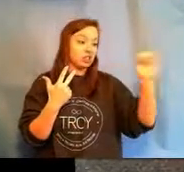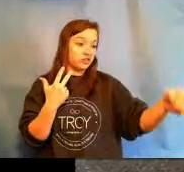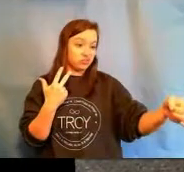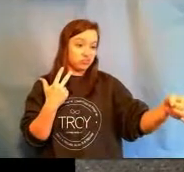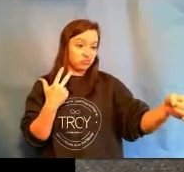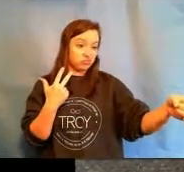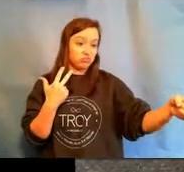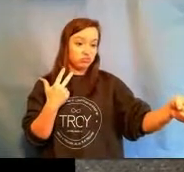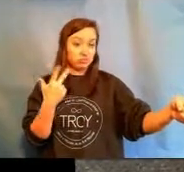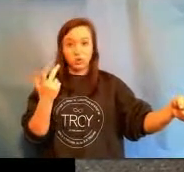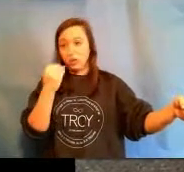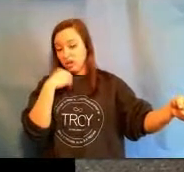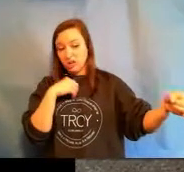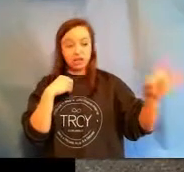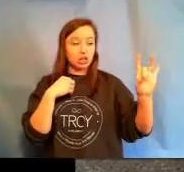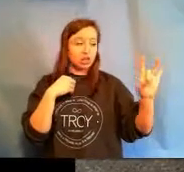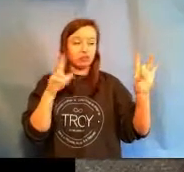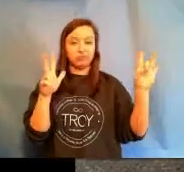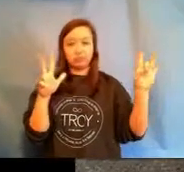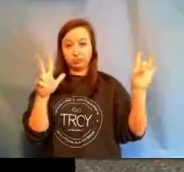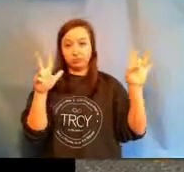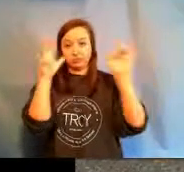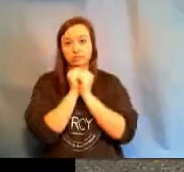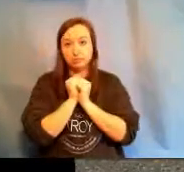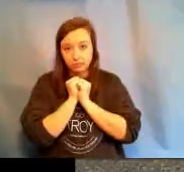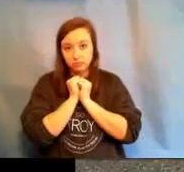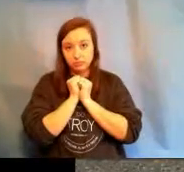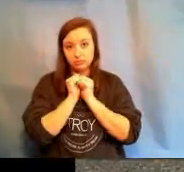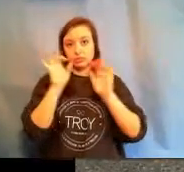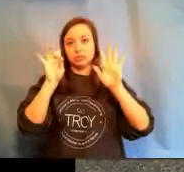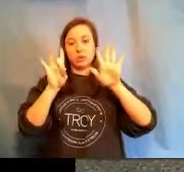Ben. So I'm going to add 8 and 3. So let's do